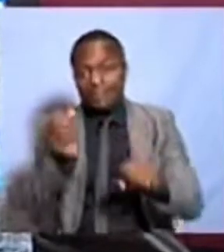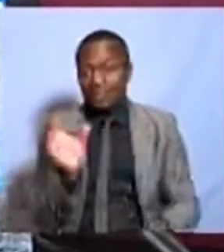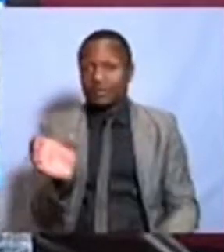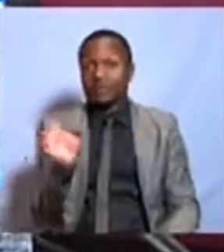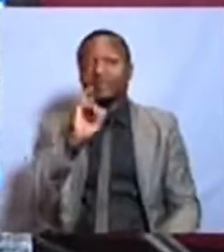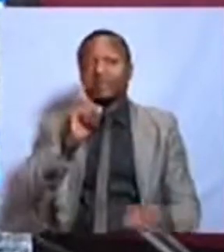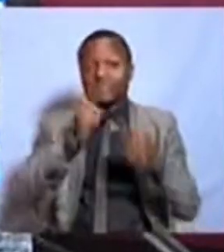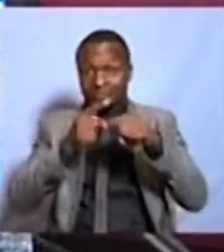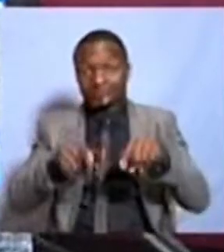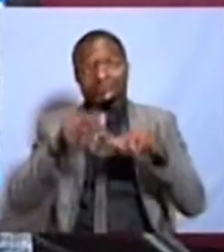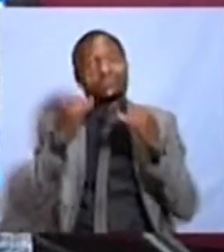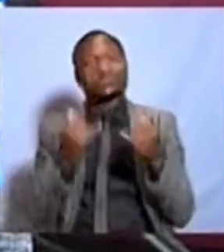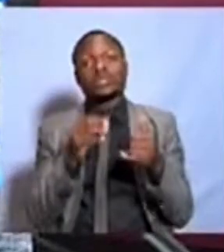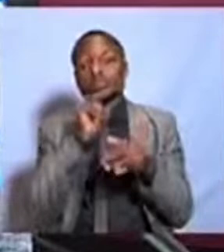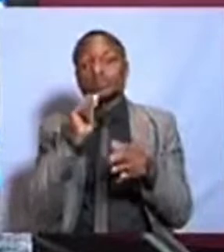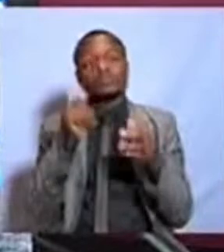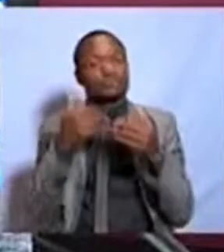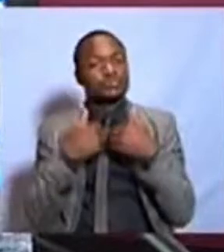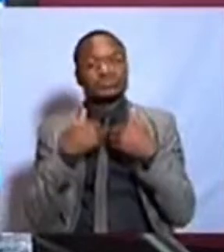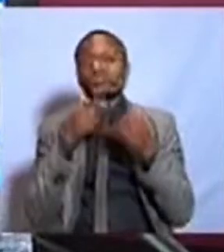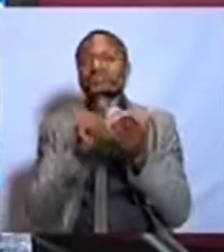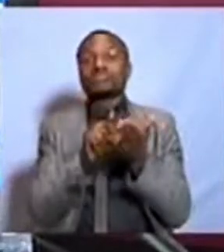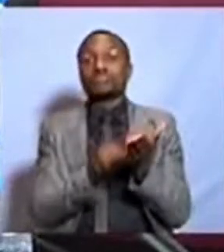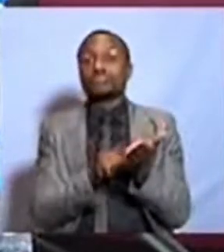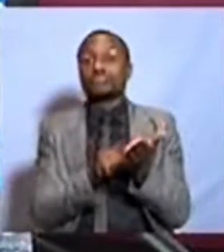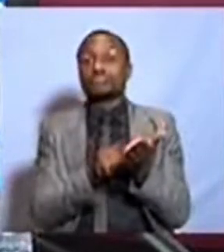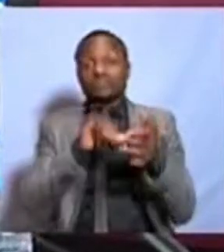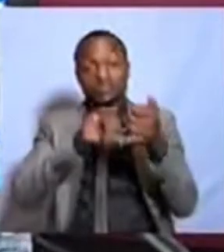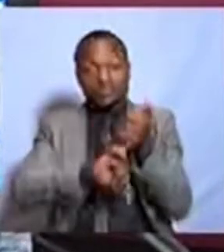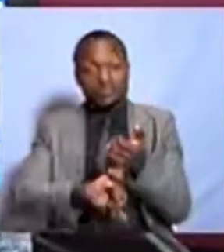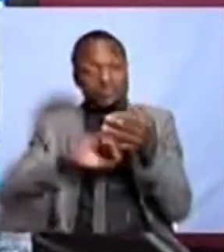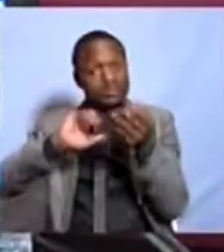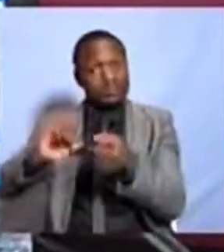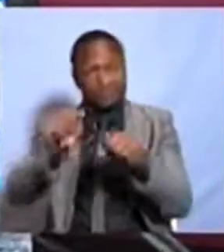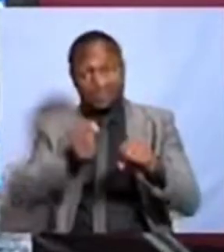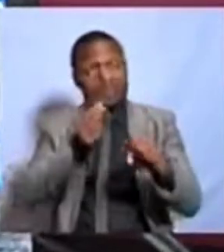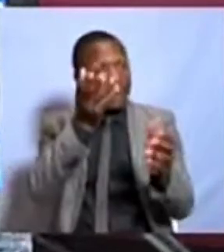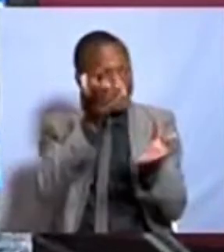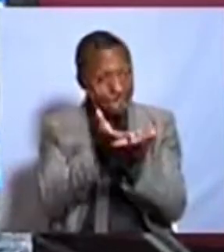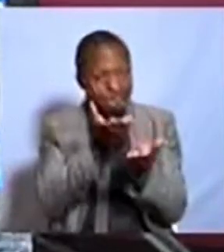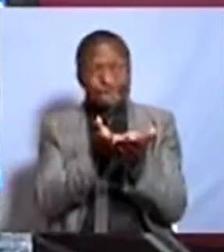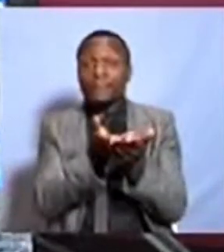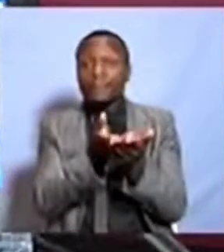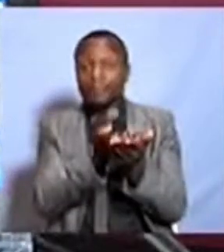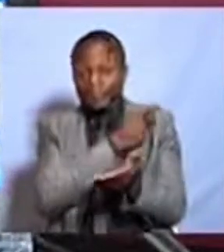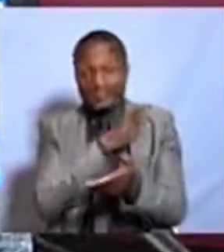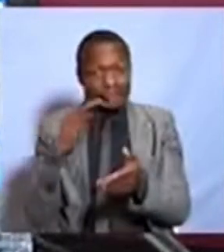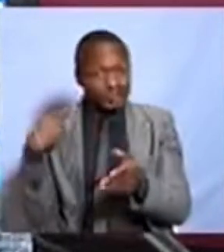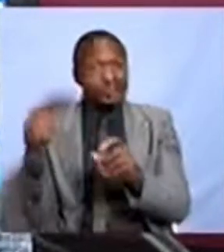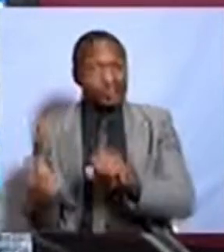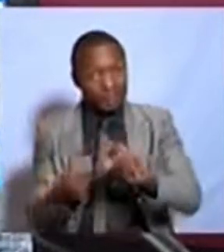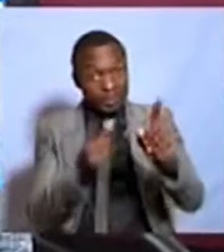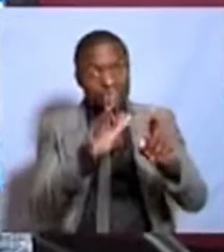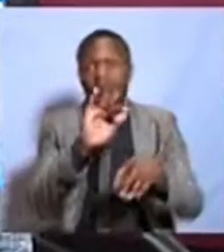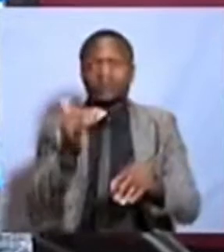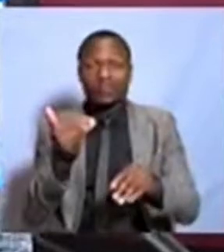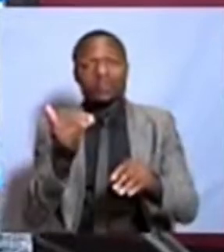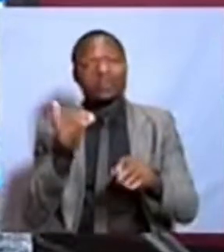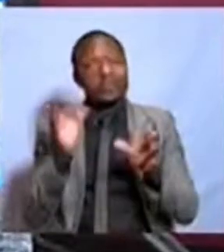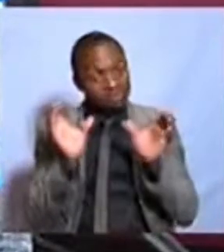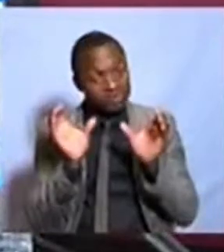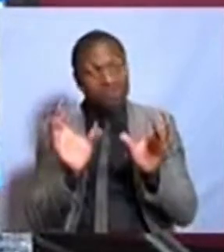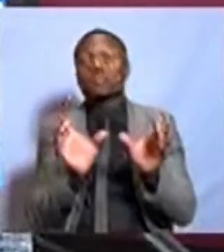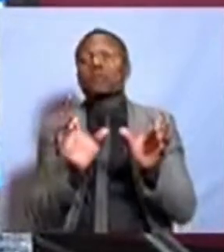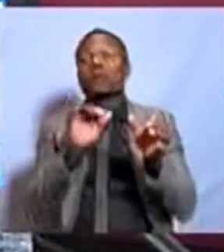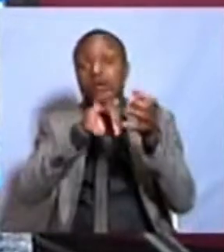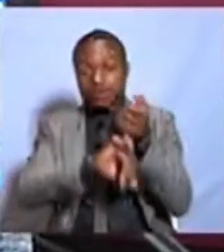happen. Currently, we don't have a law when it comes to social protection, and I'm appealing to this House to go back and push for a social protection law because